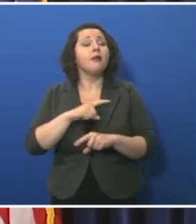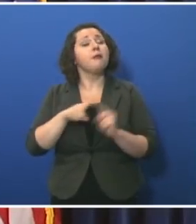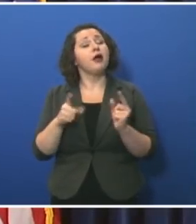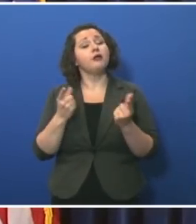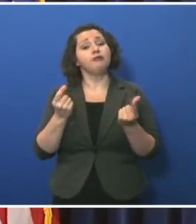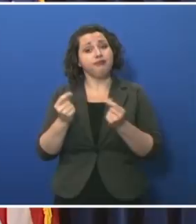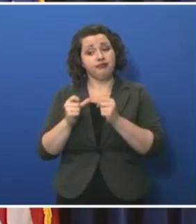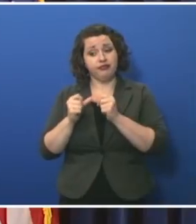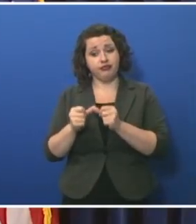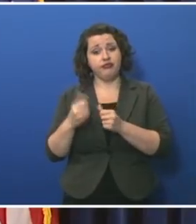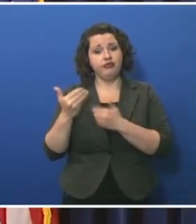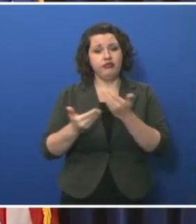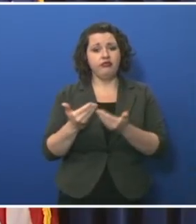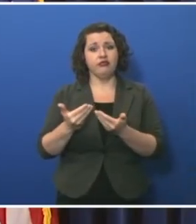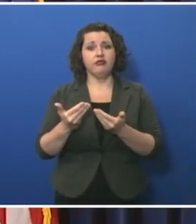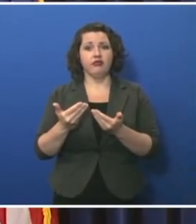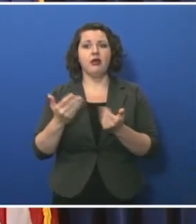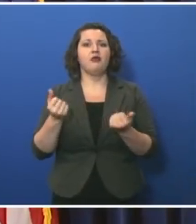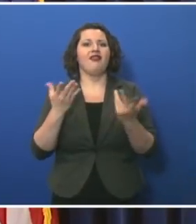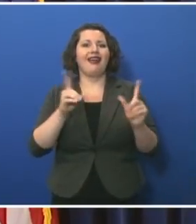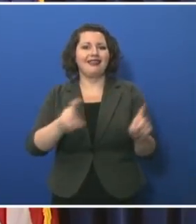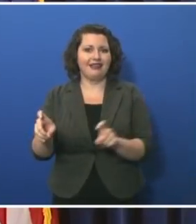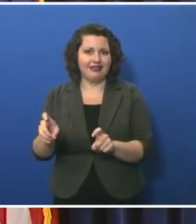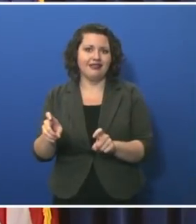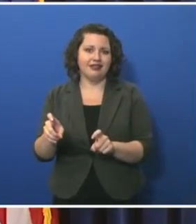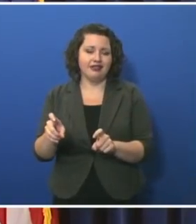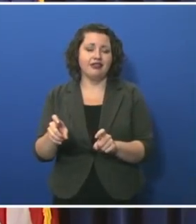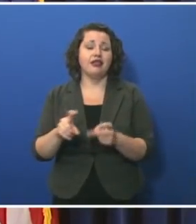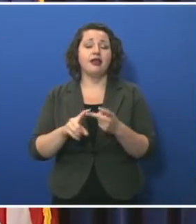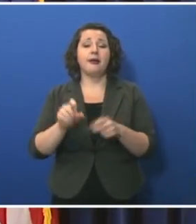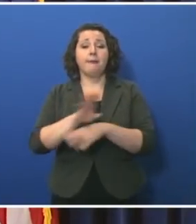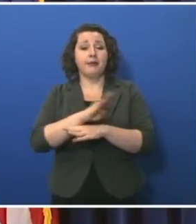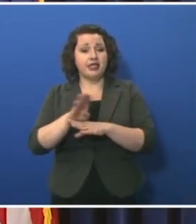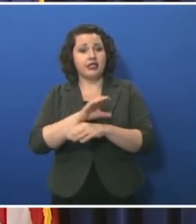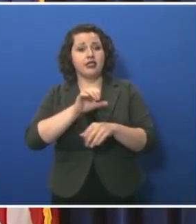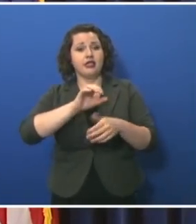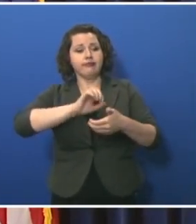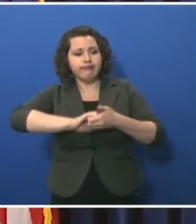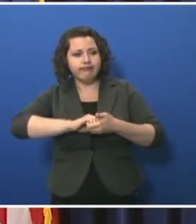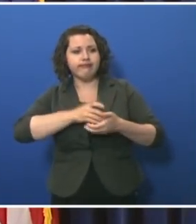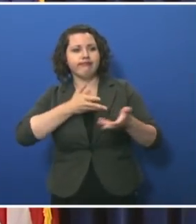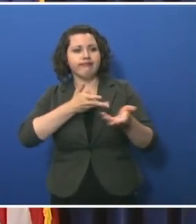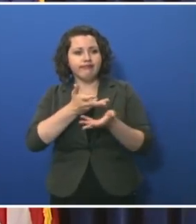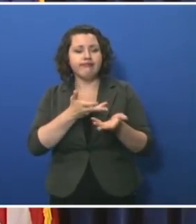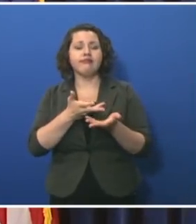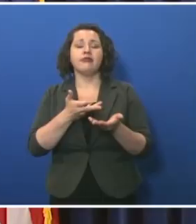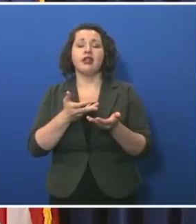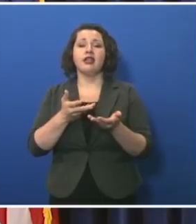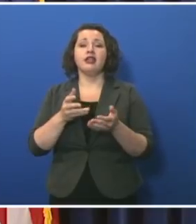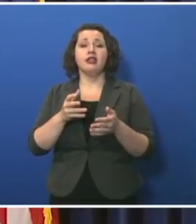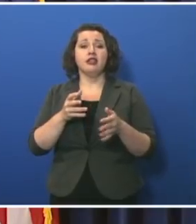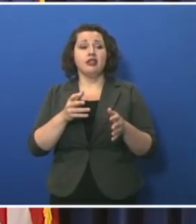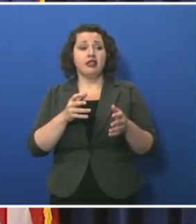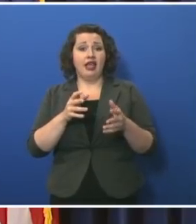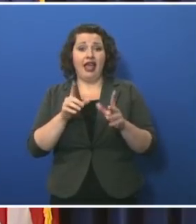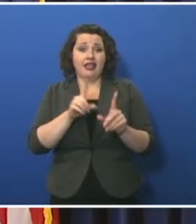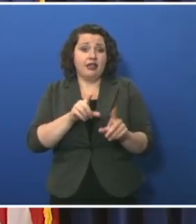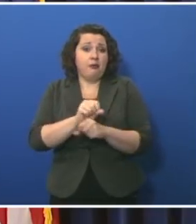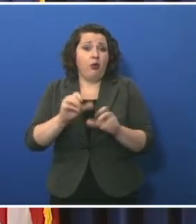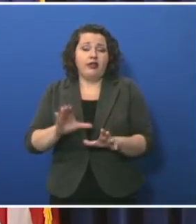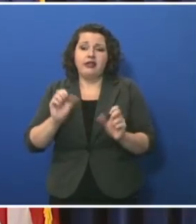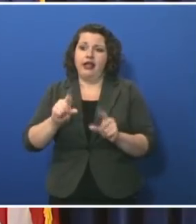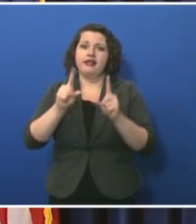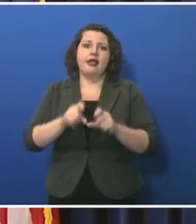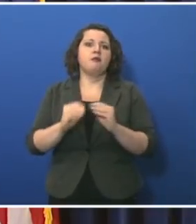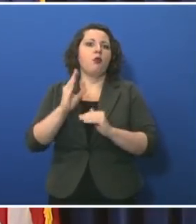do, David, is to provide testing, to work with our businesses, to give the employees the assurance to test multiple times to make sure